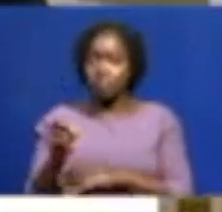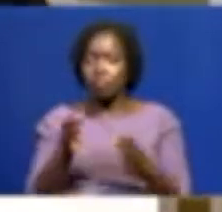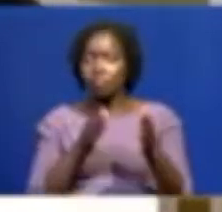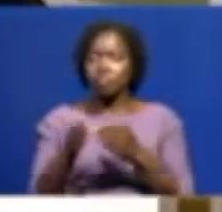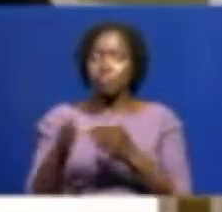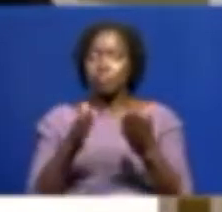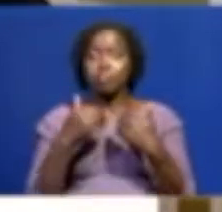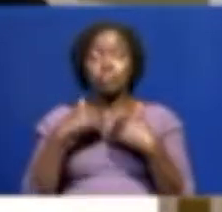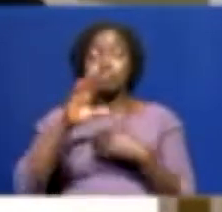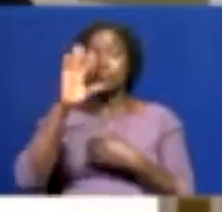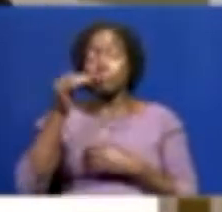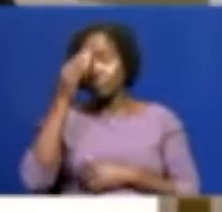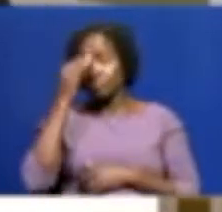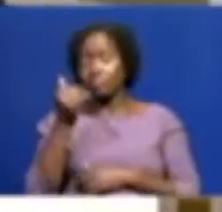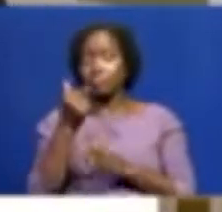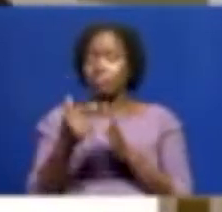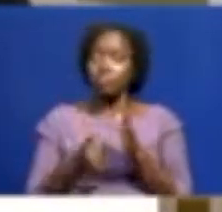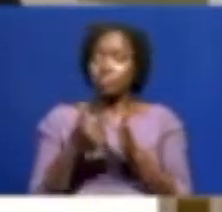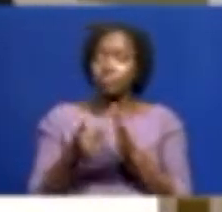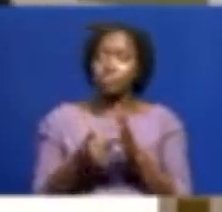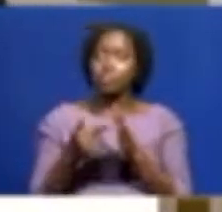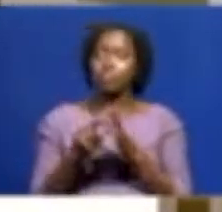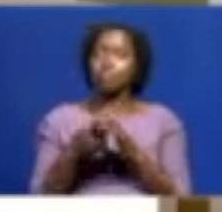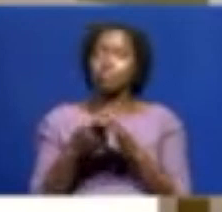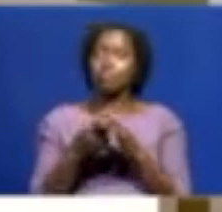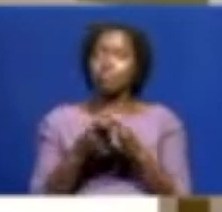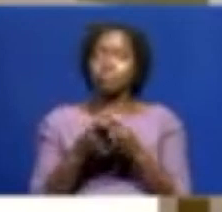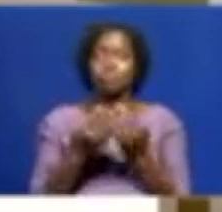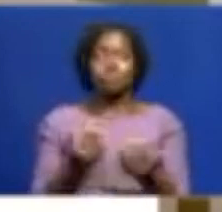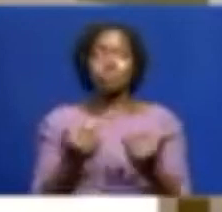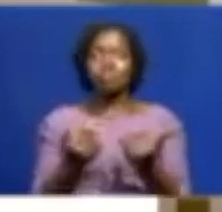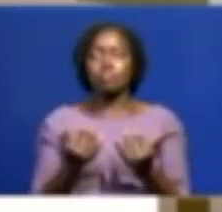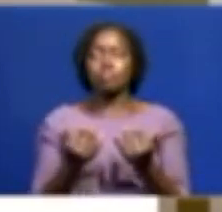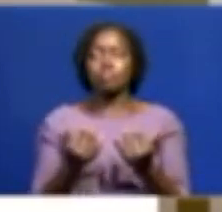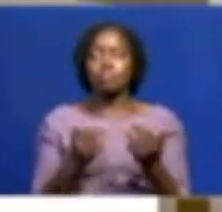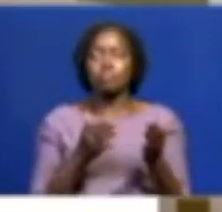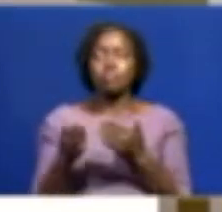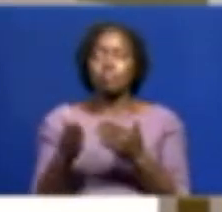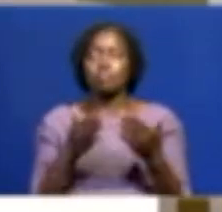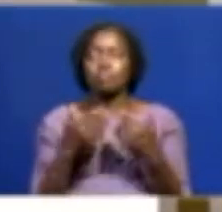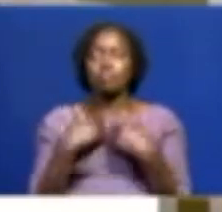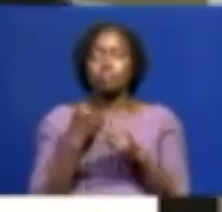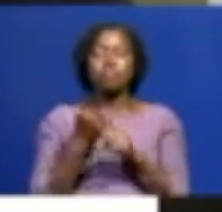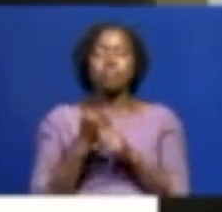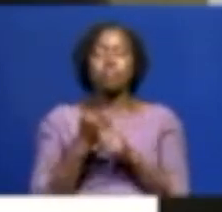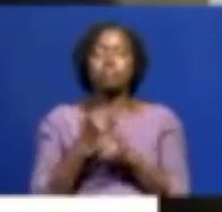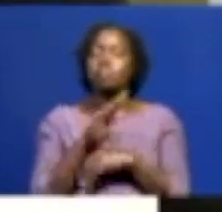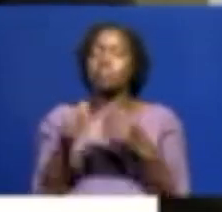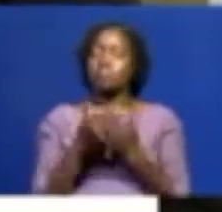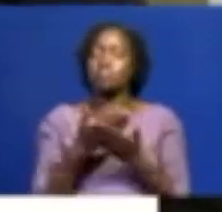Africa, because this industrialization is starting now, and you have the chance to do all these